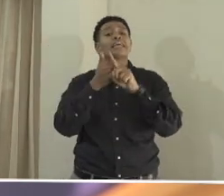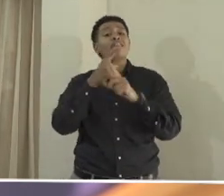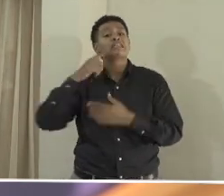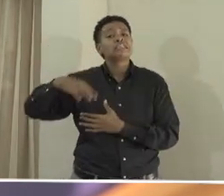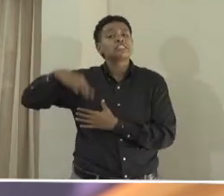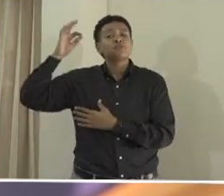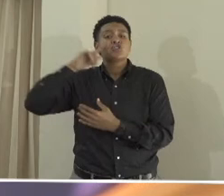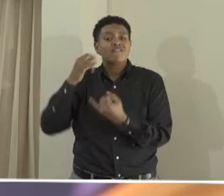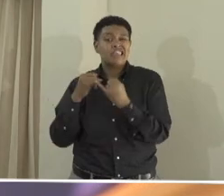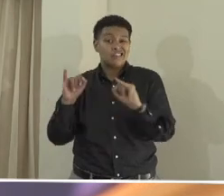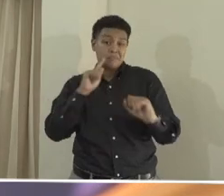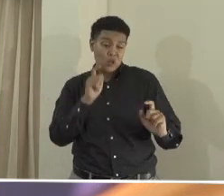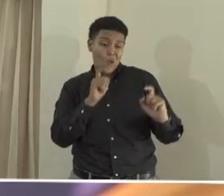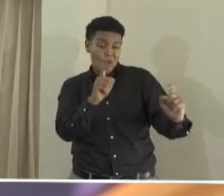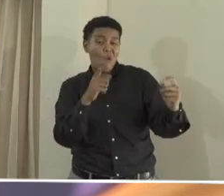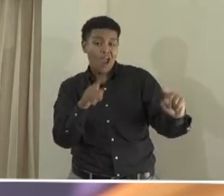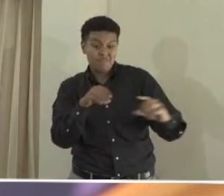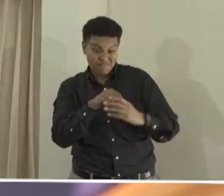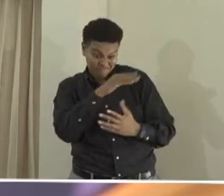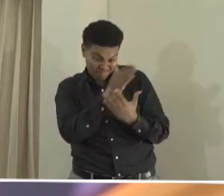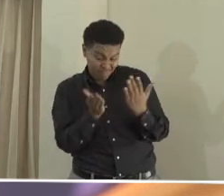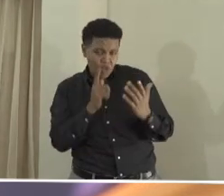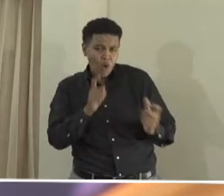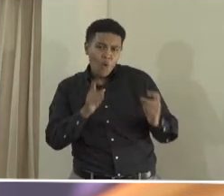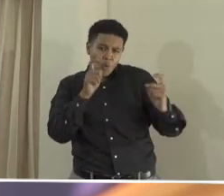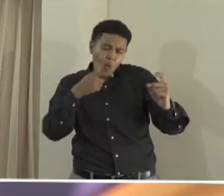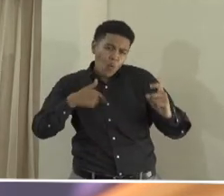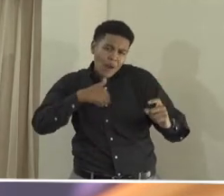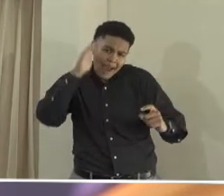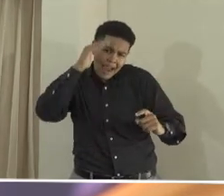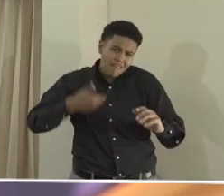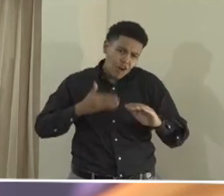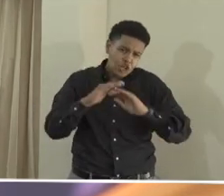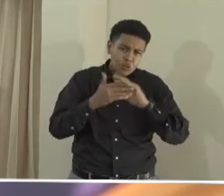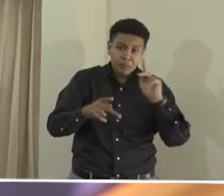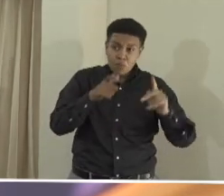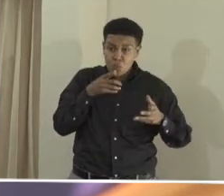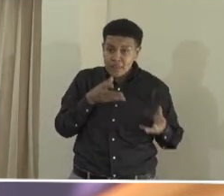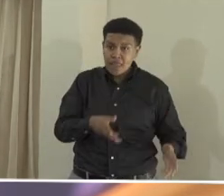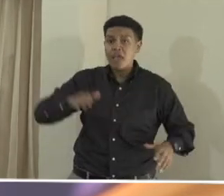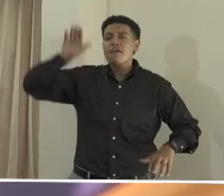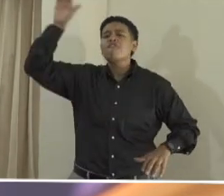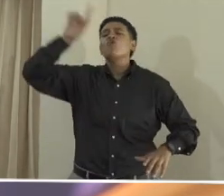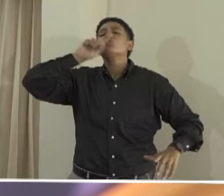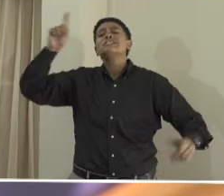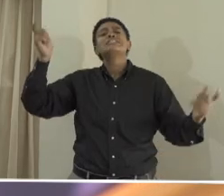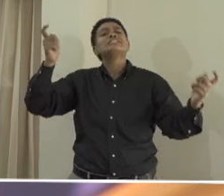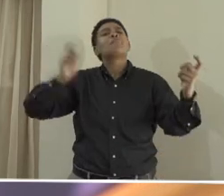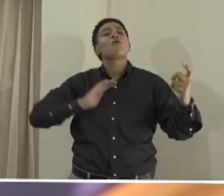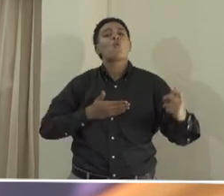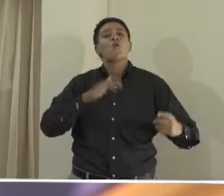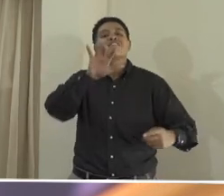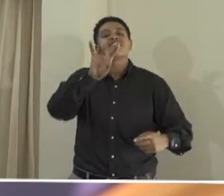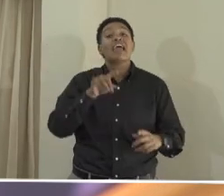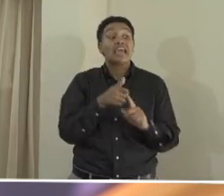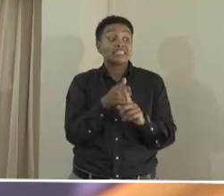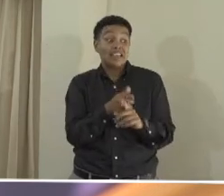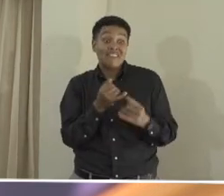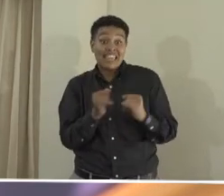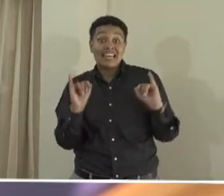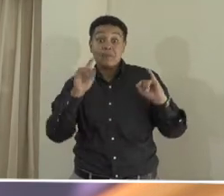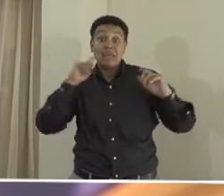Independence Awards. In these awards, we invite Jamaicans at home and abroad to celebrate our 58th